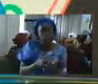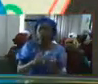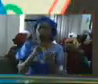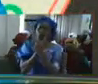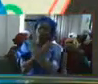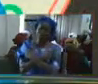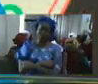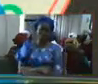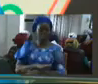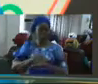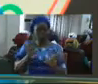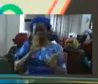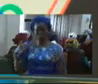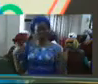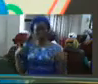Don't be afraid.